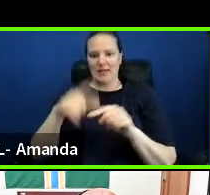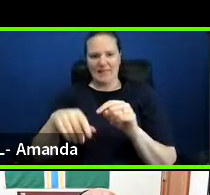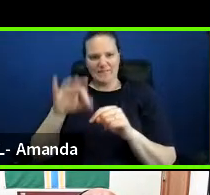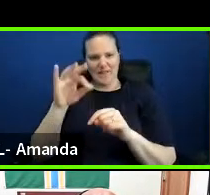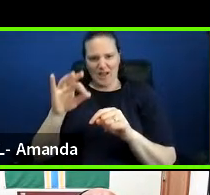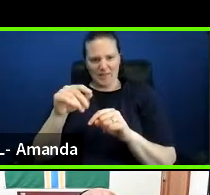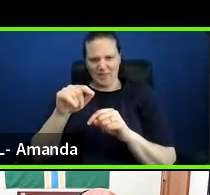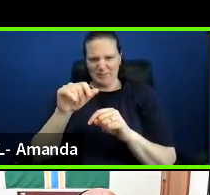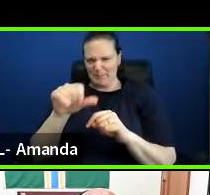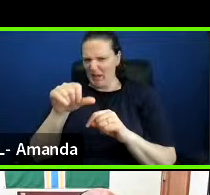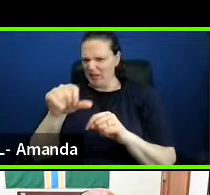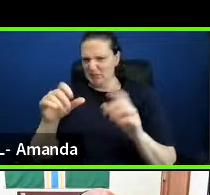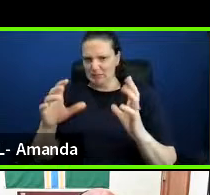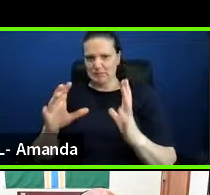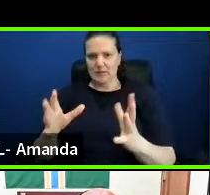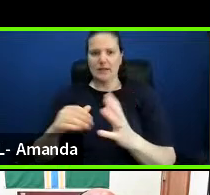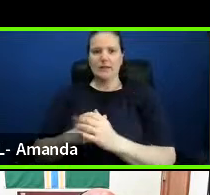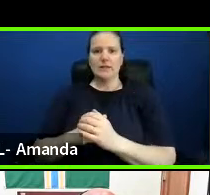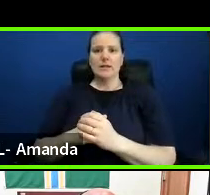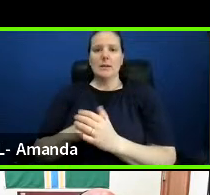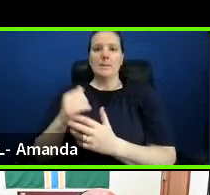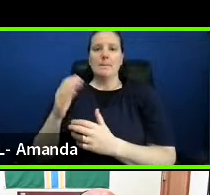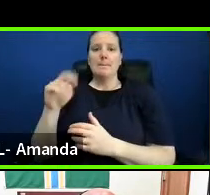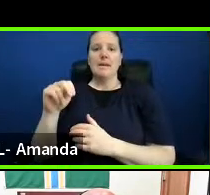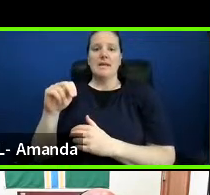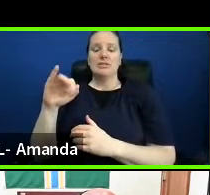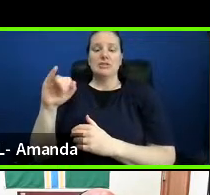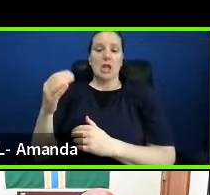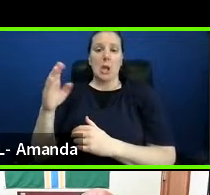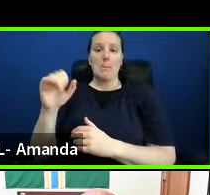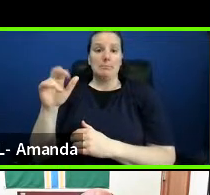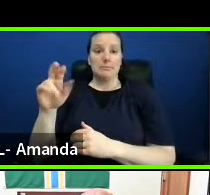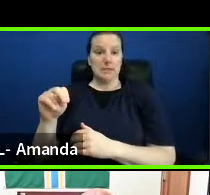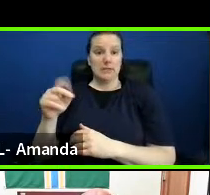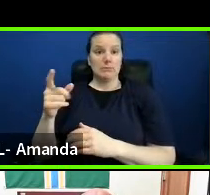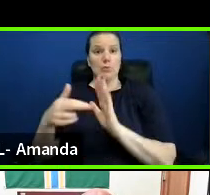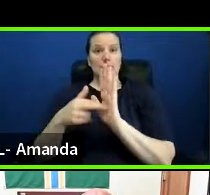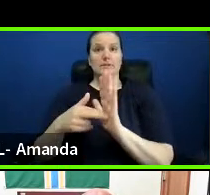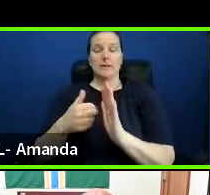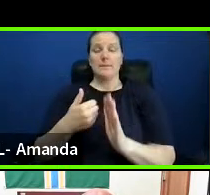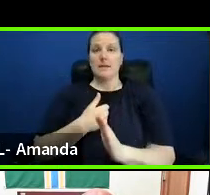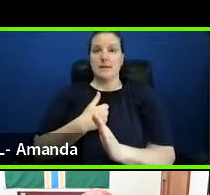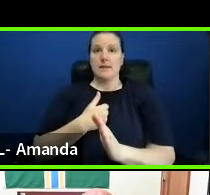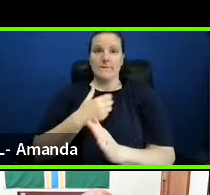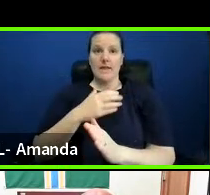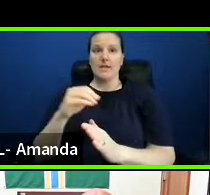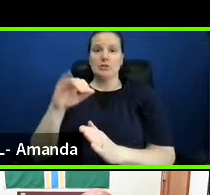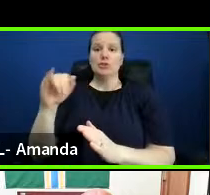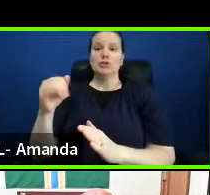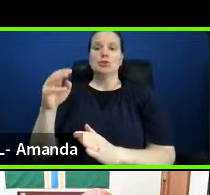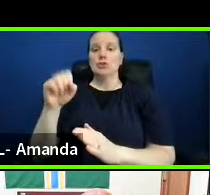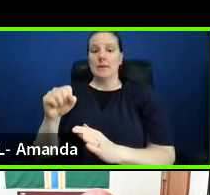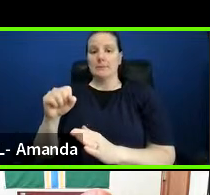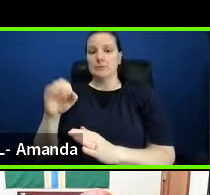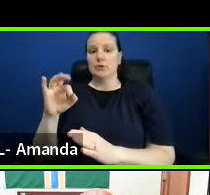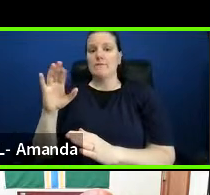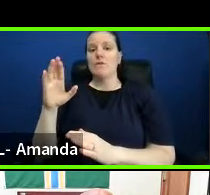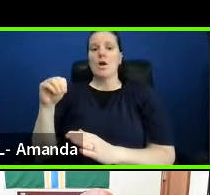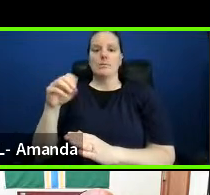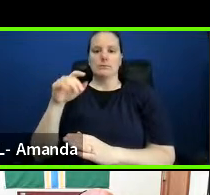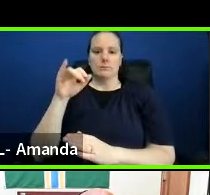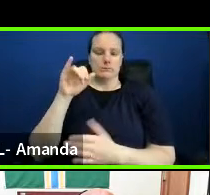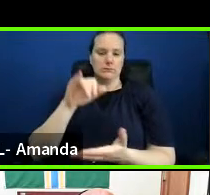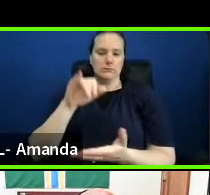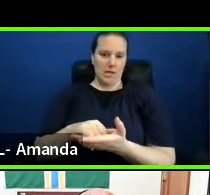But in any case, Ben Jacobson, I have a representing myself and Jane's Forum, which is started